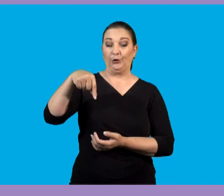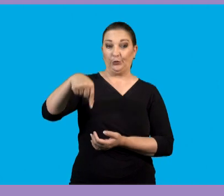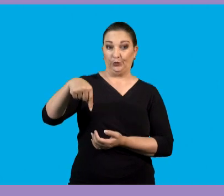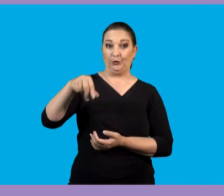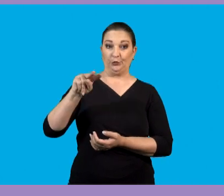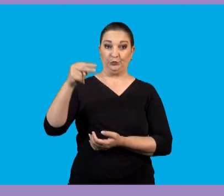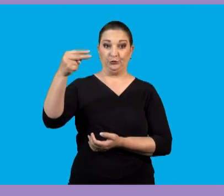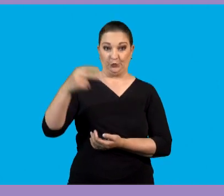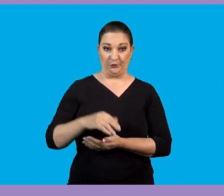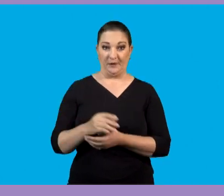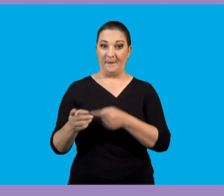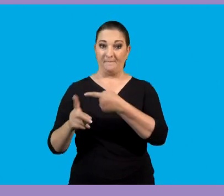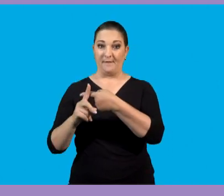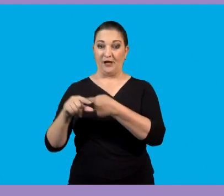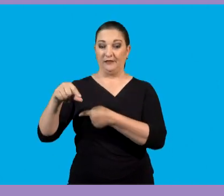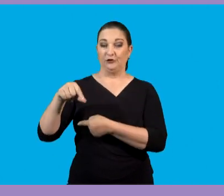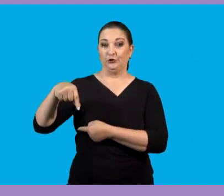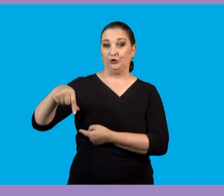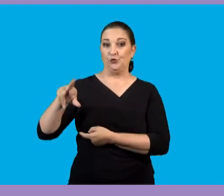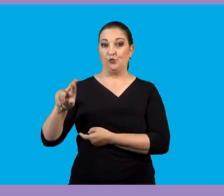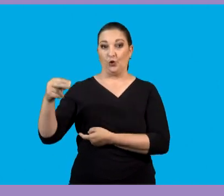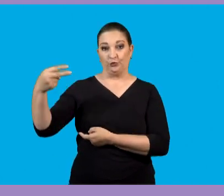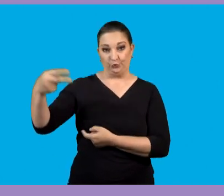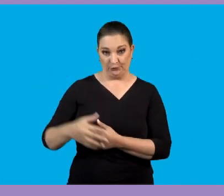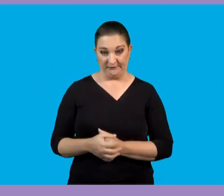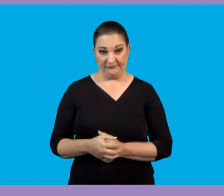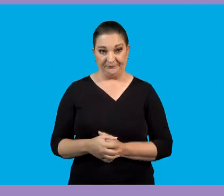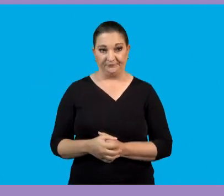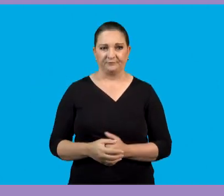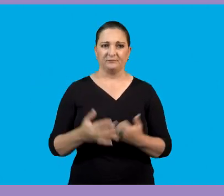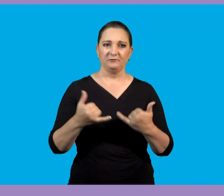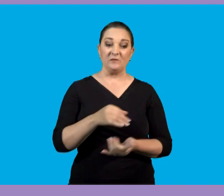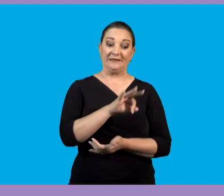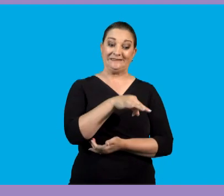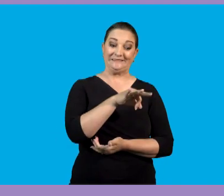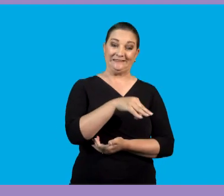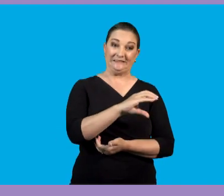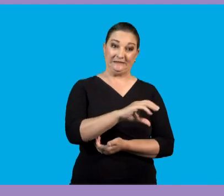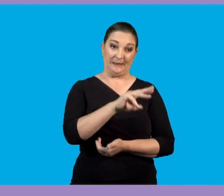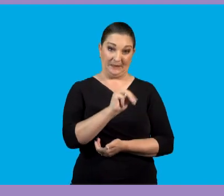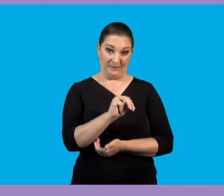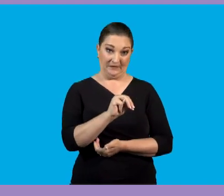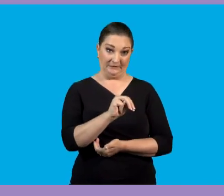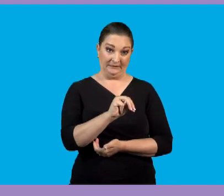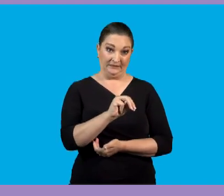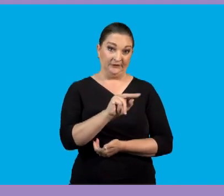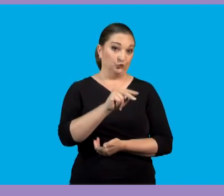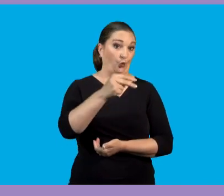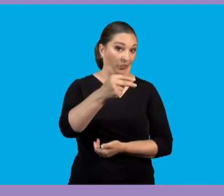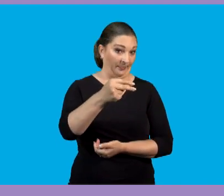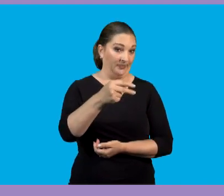plus QR squared. And we've been given PR as 13 centimeters